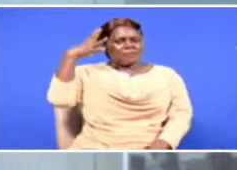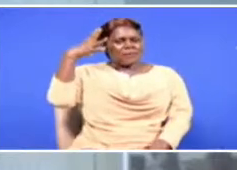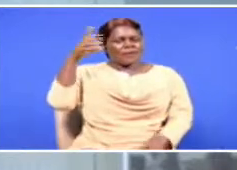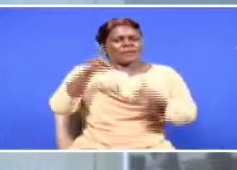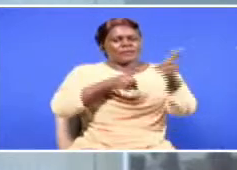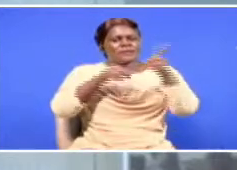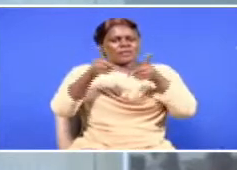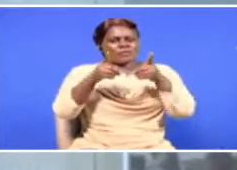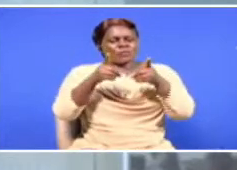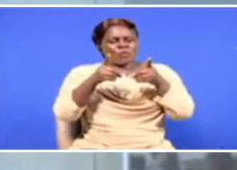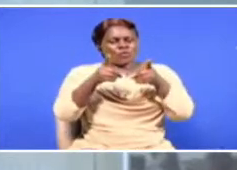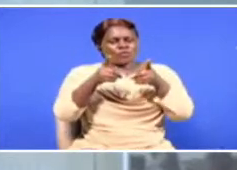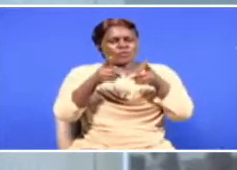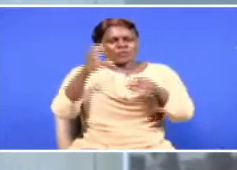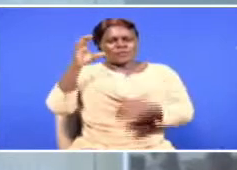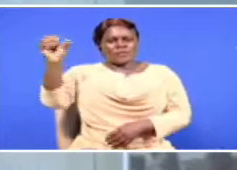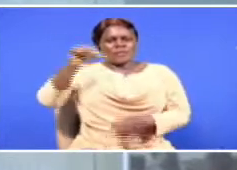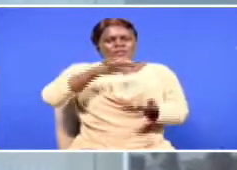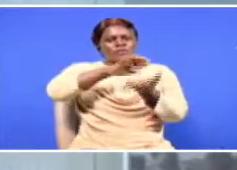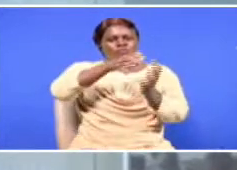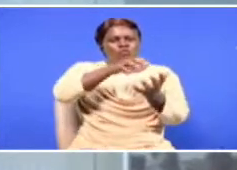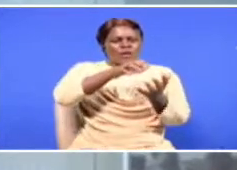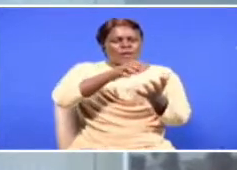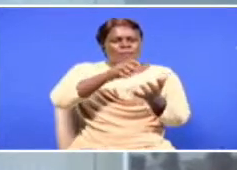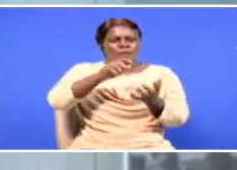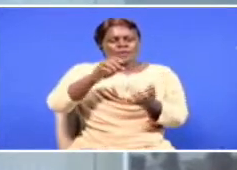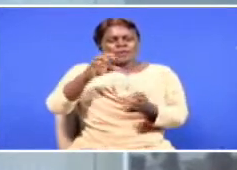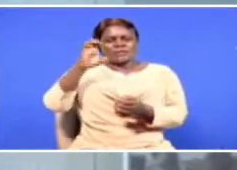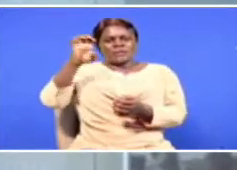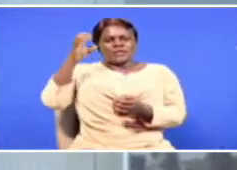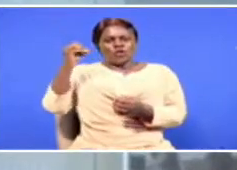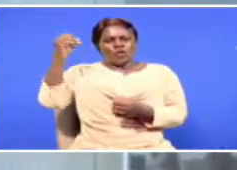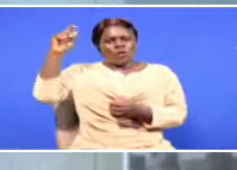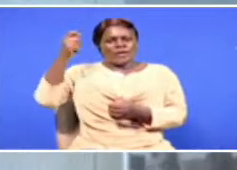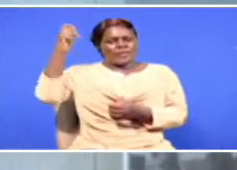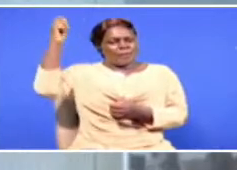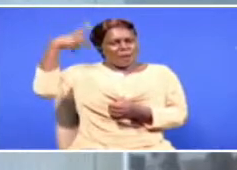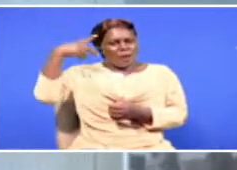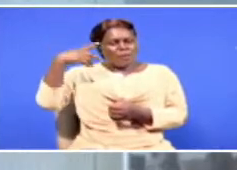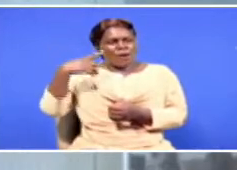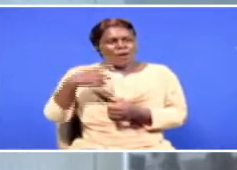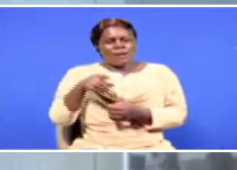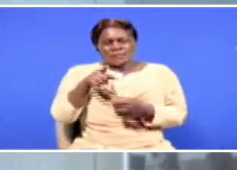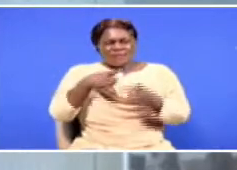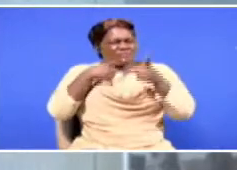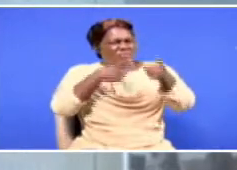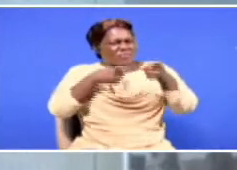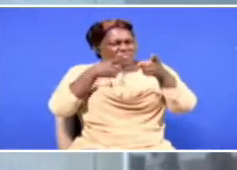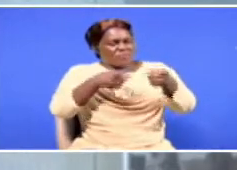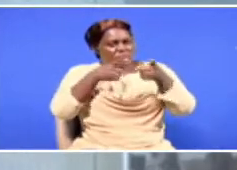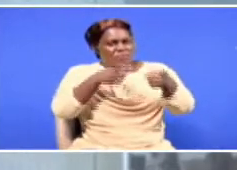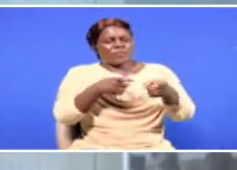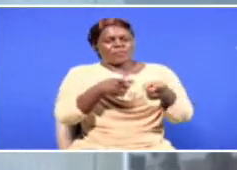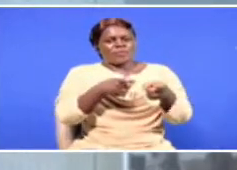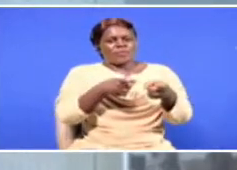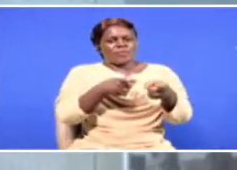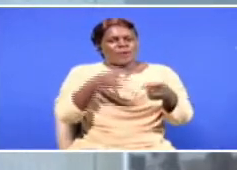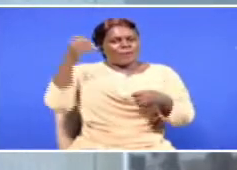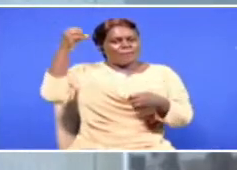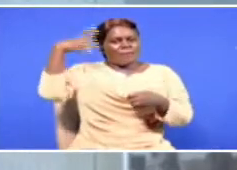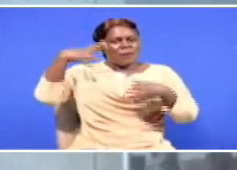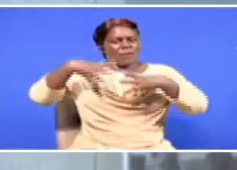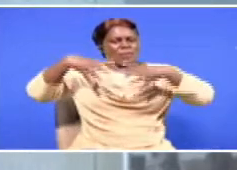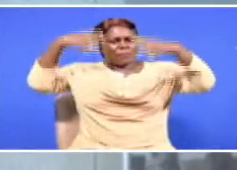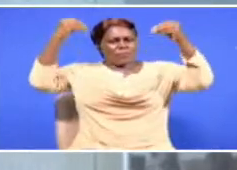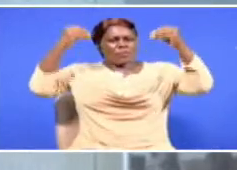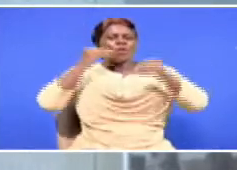transport counterpart Kipchumba Murkomen, and Kenya Power CEO Joseph Siror have been left on the receiving end after the power outage